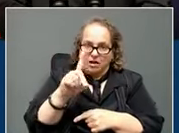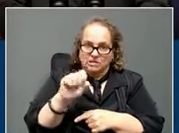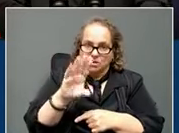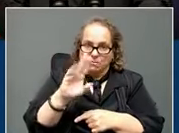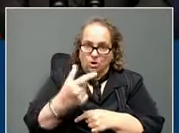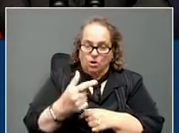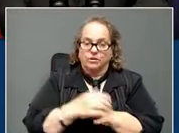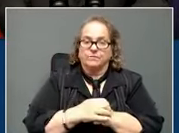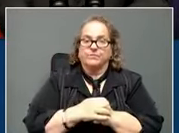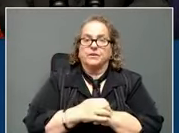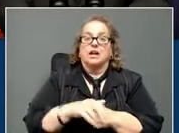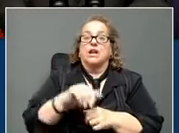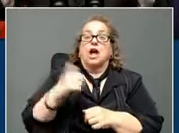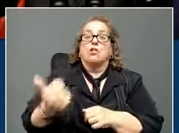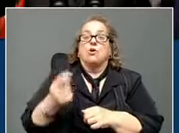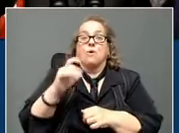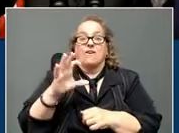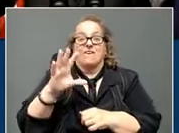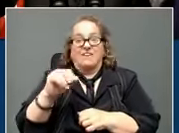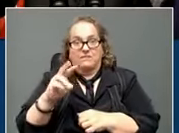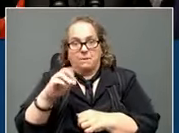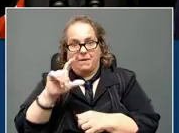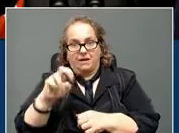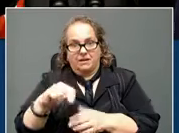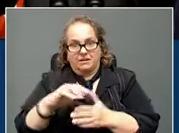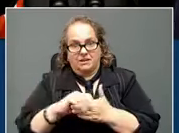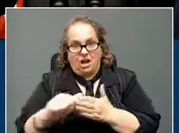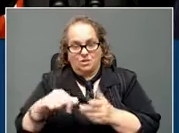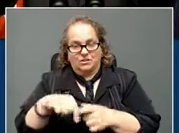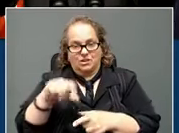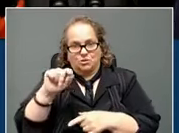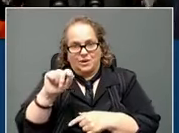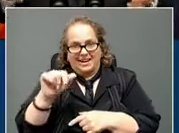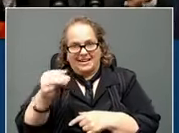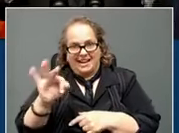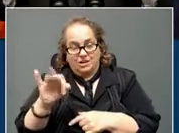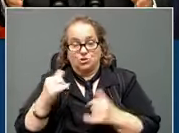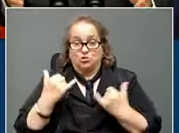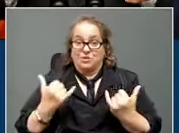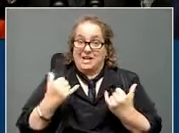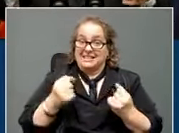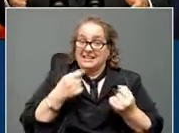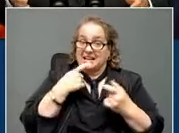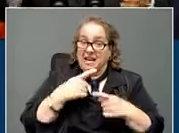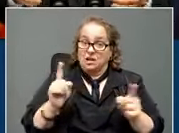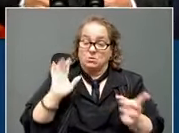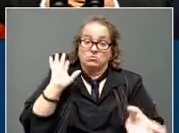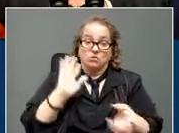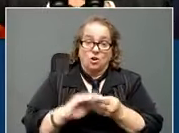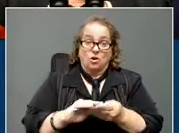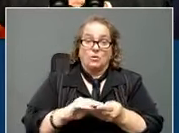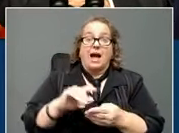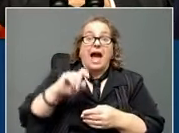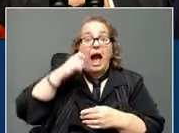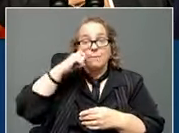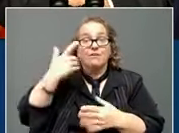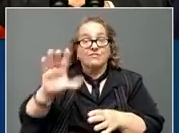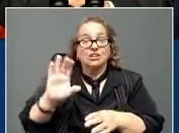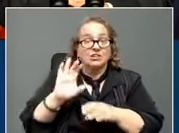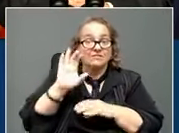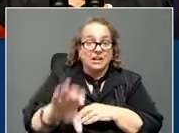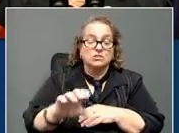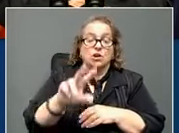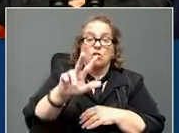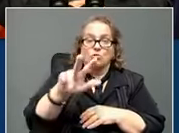in 2019. So with today's announcement, Apple's invested over $300 million in that